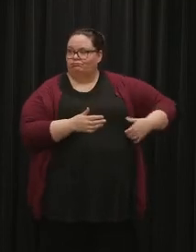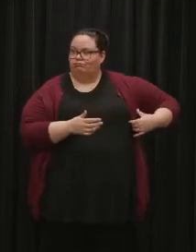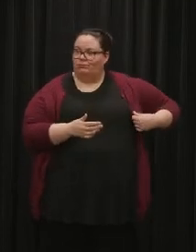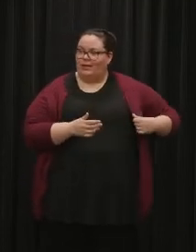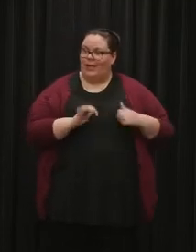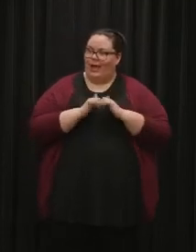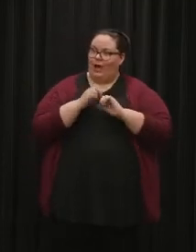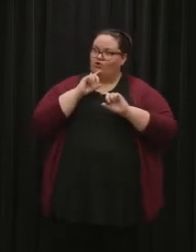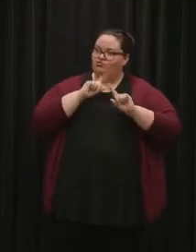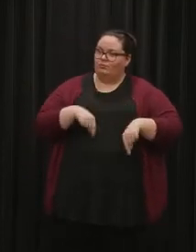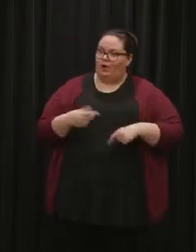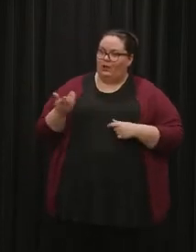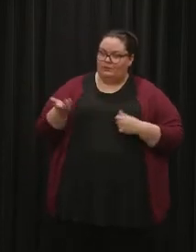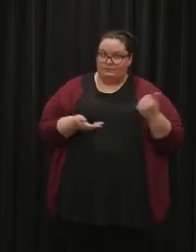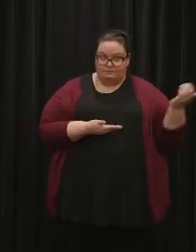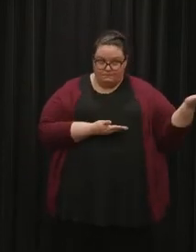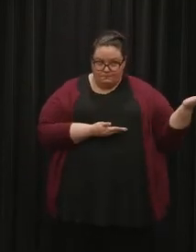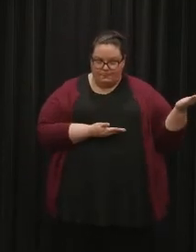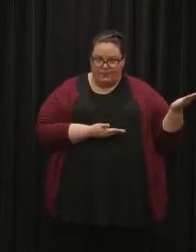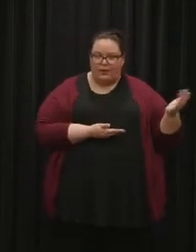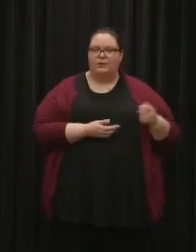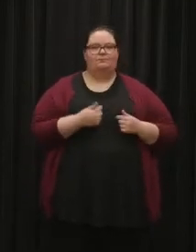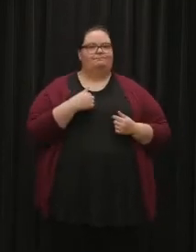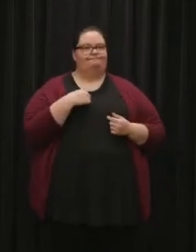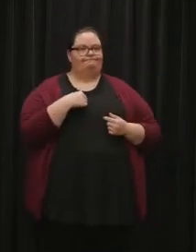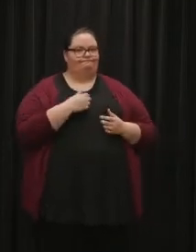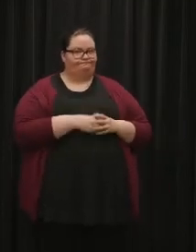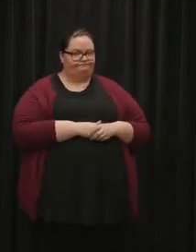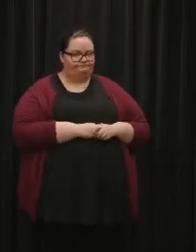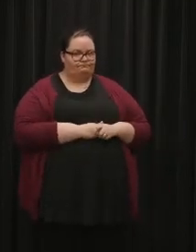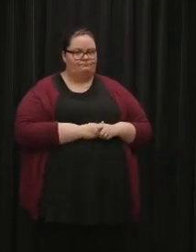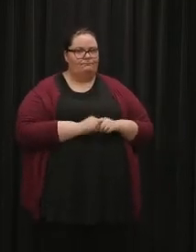How do you respond? So in